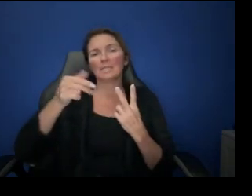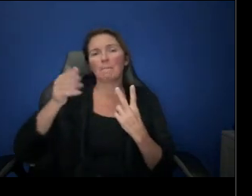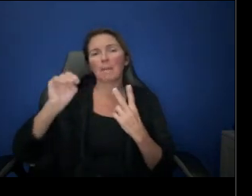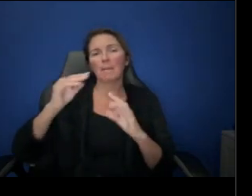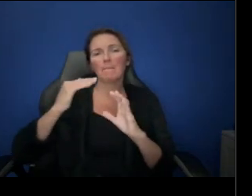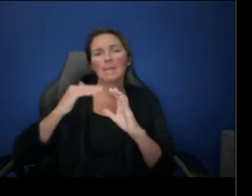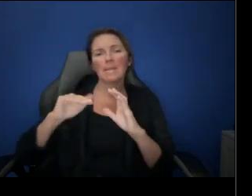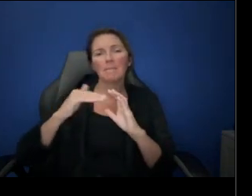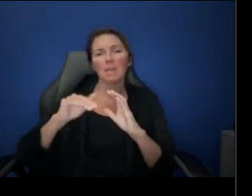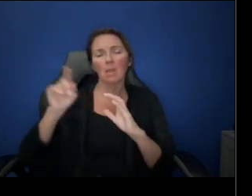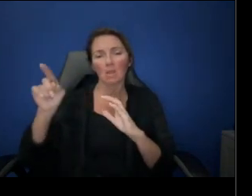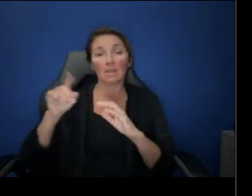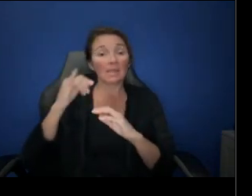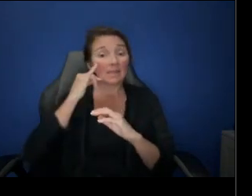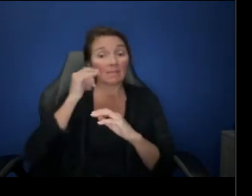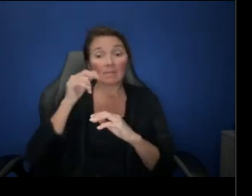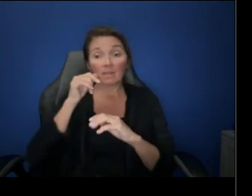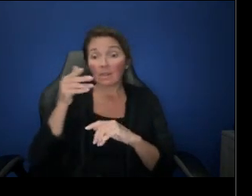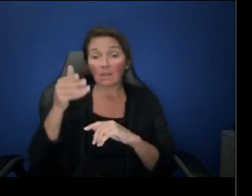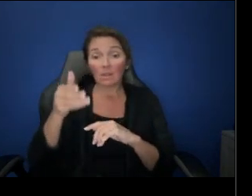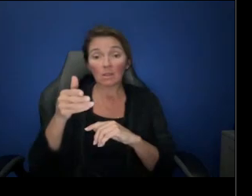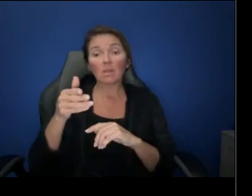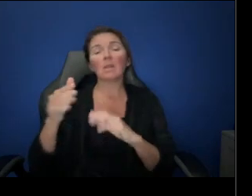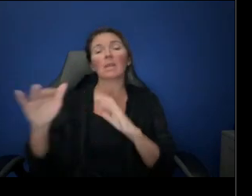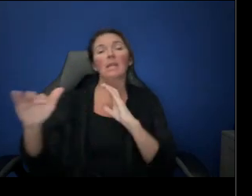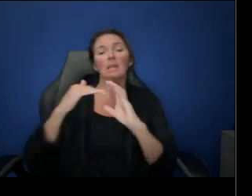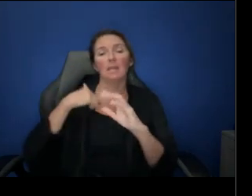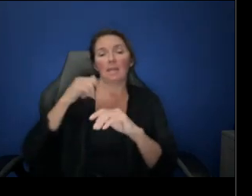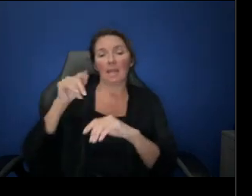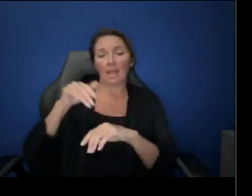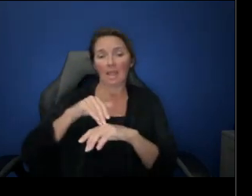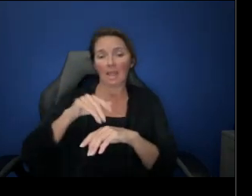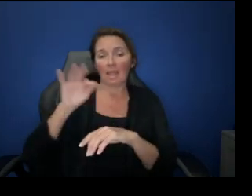email. And if it's not there, email us at